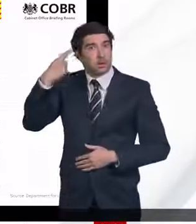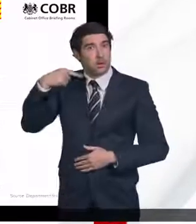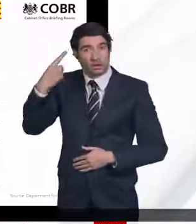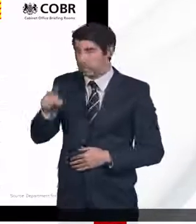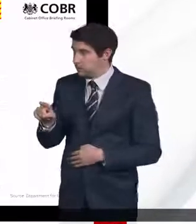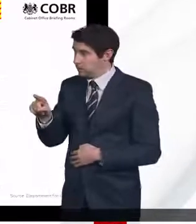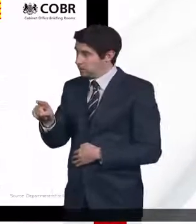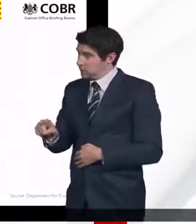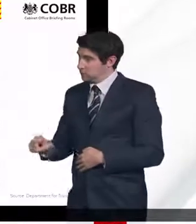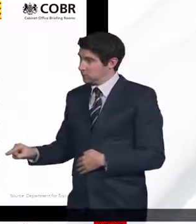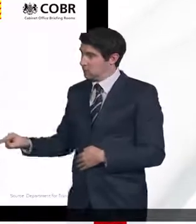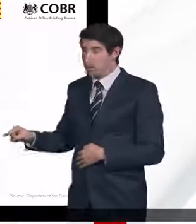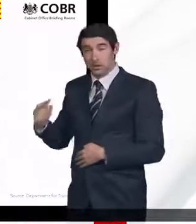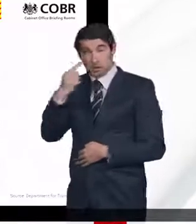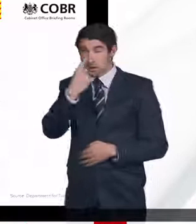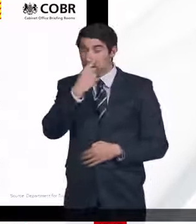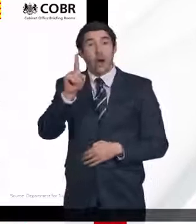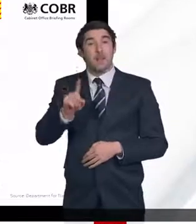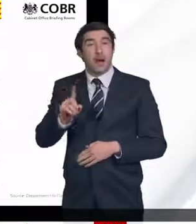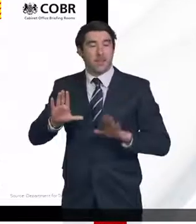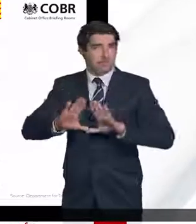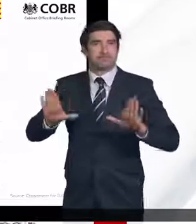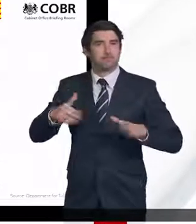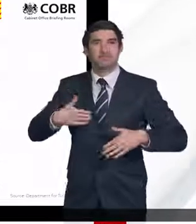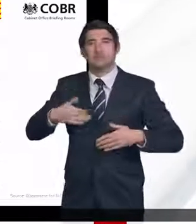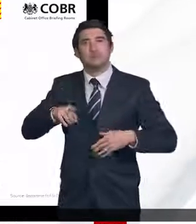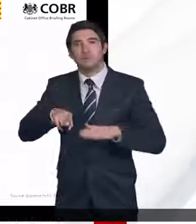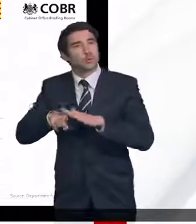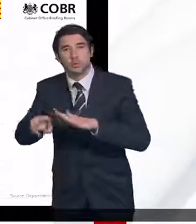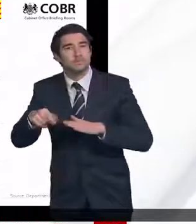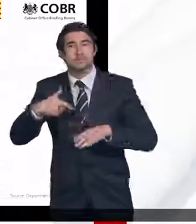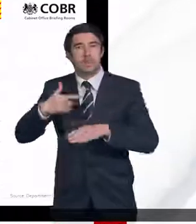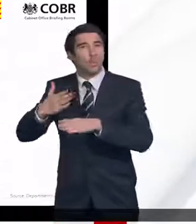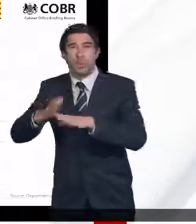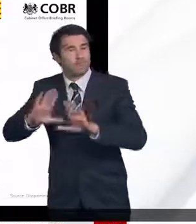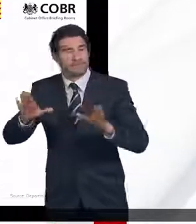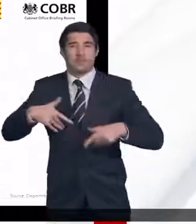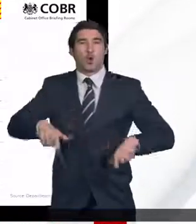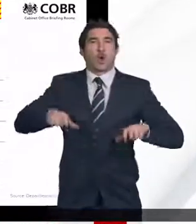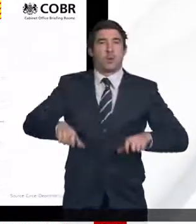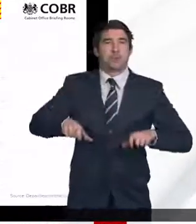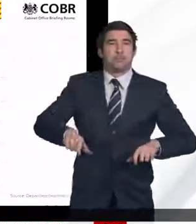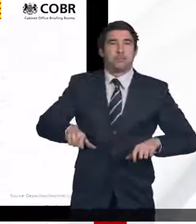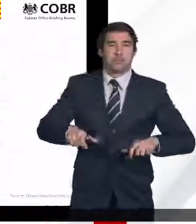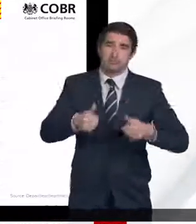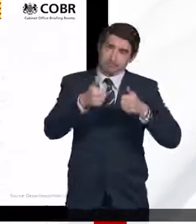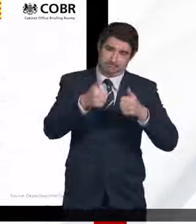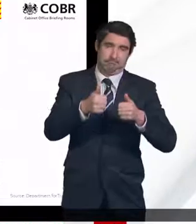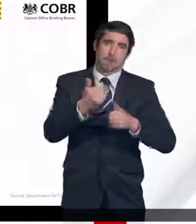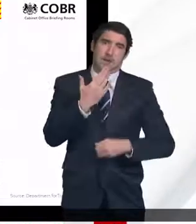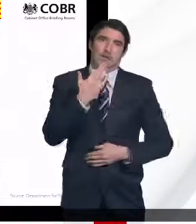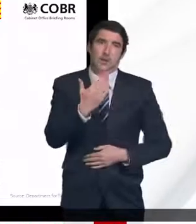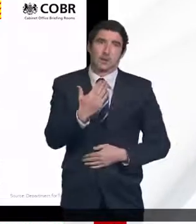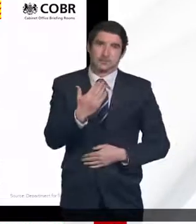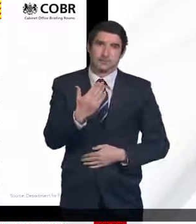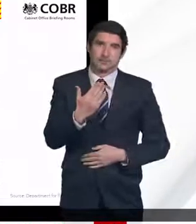which demonstrates that people are paying attention and understand the message we are giving. And there are many other examples